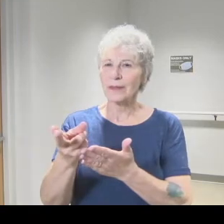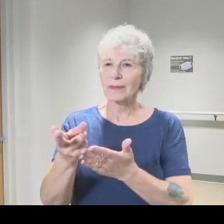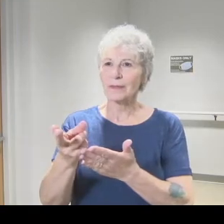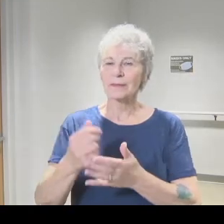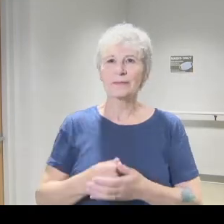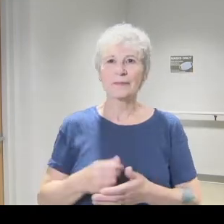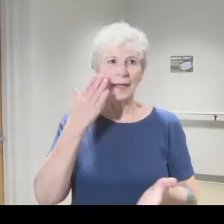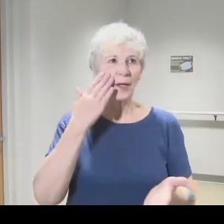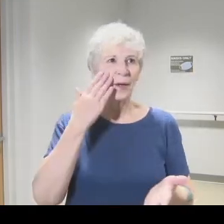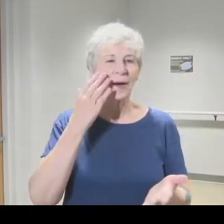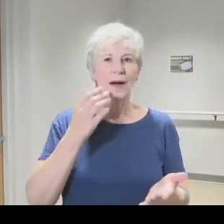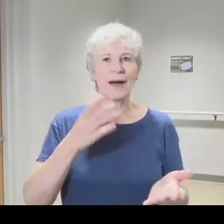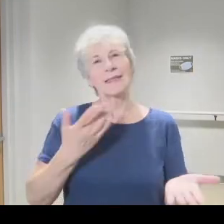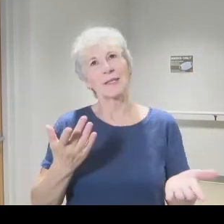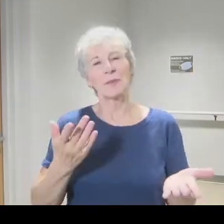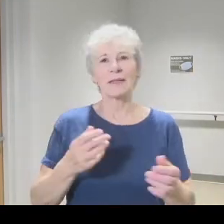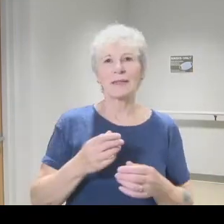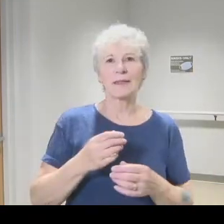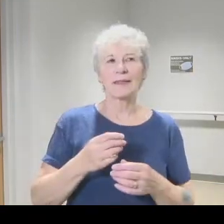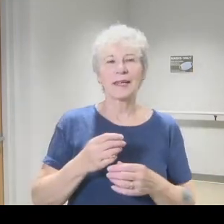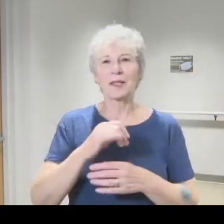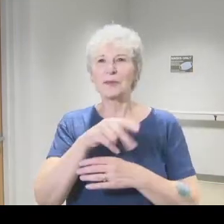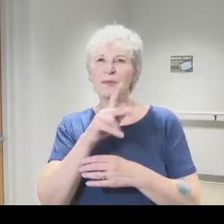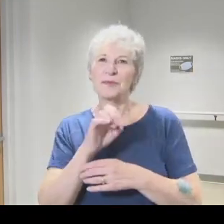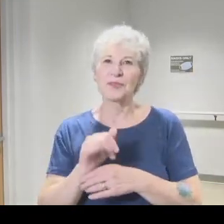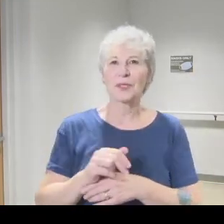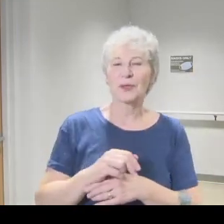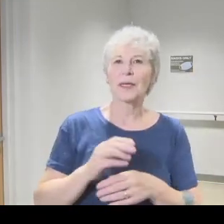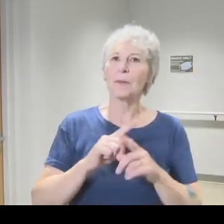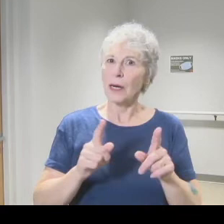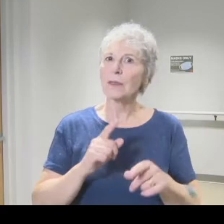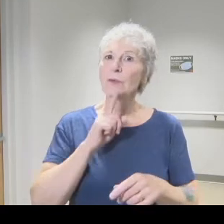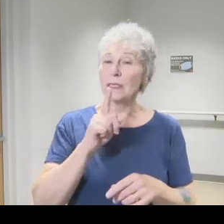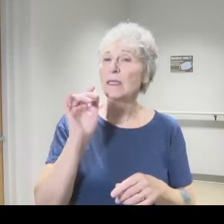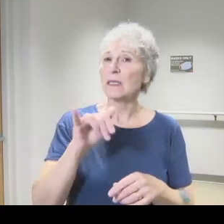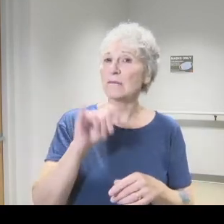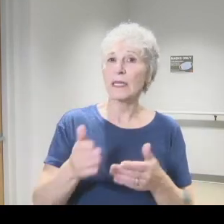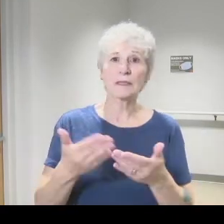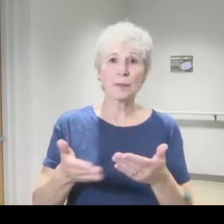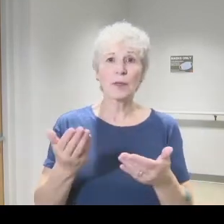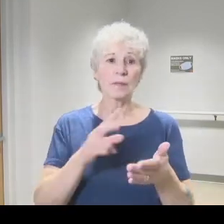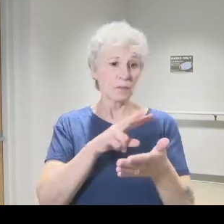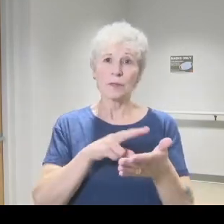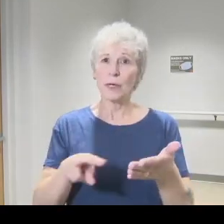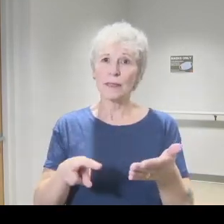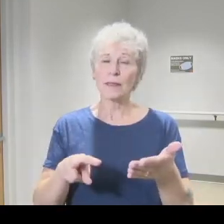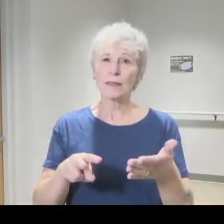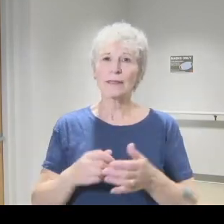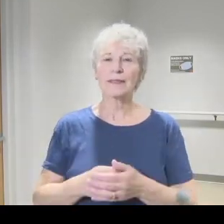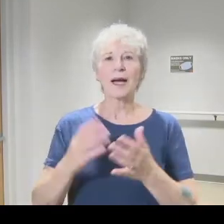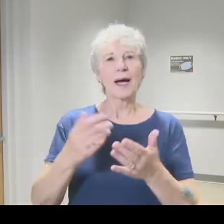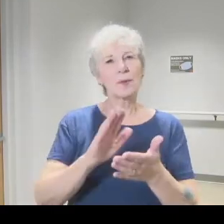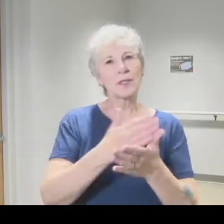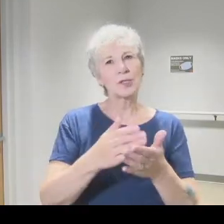And I know I tend to make light heart and jest about it, but it really was that simple. And so I want to share with you some of the